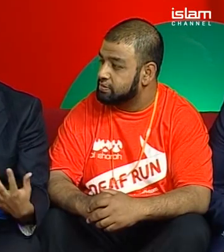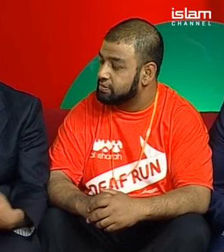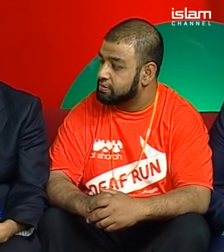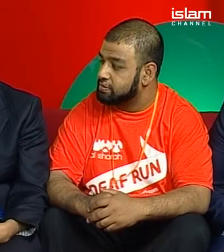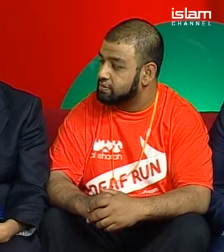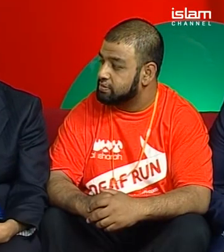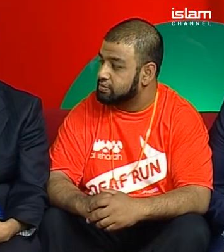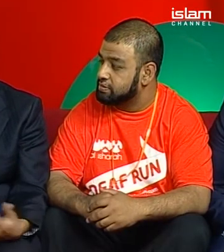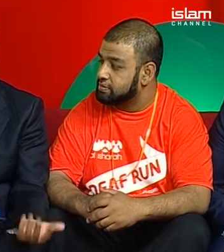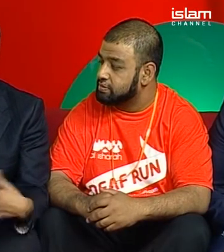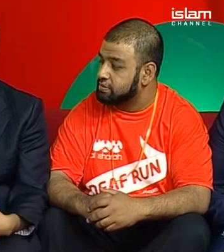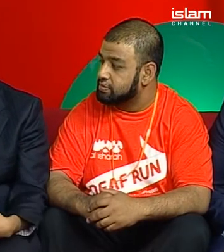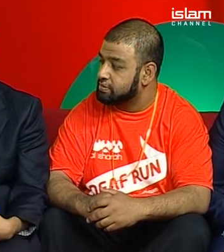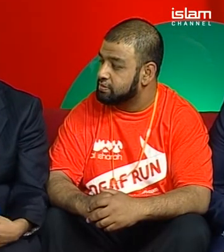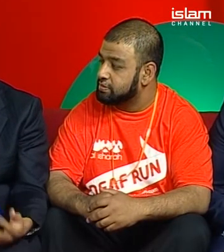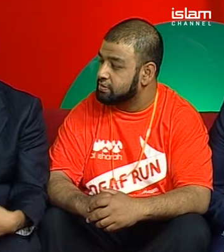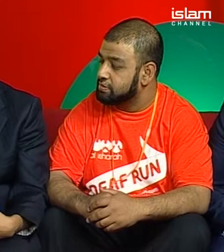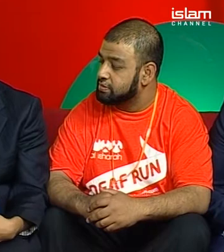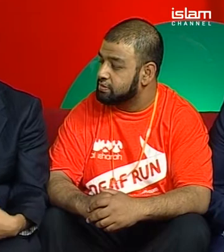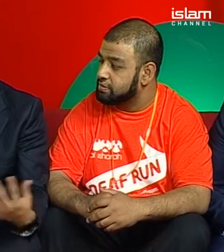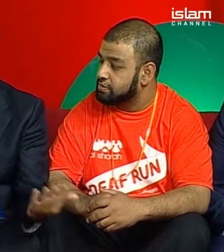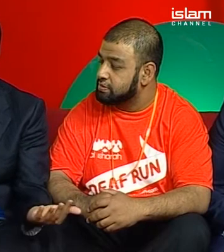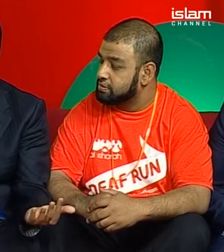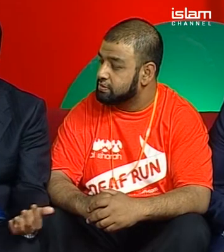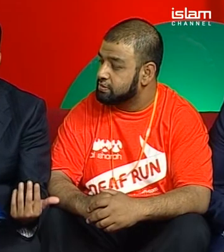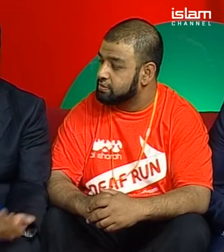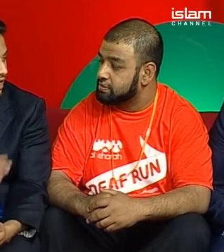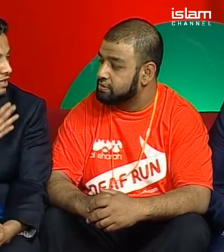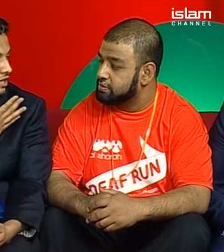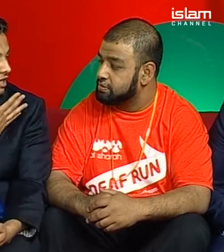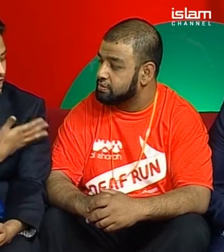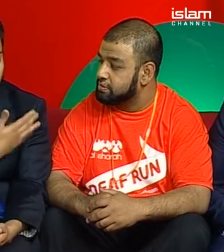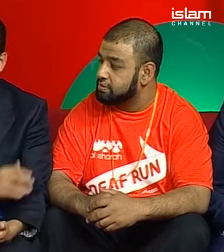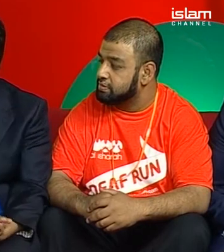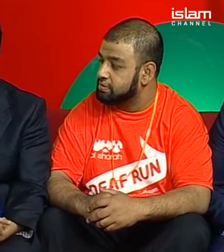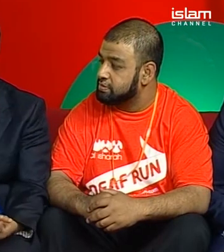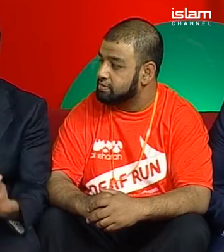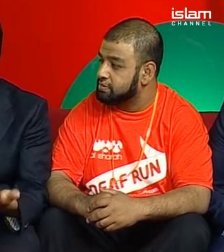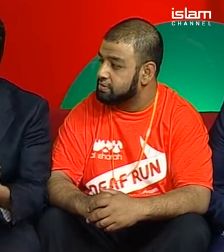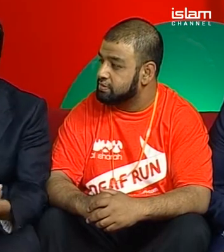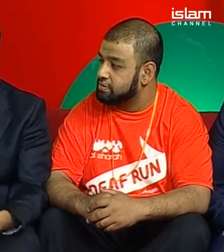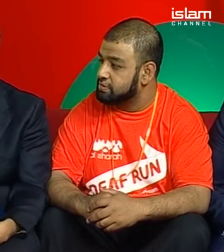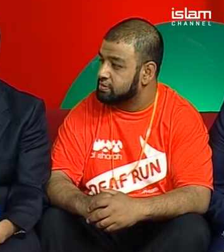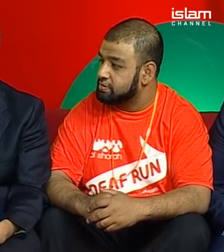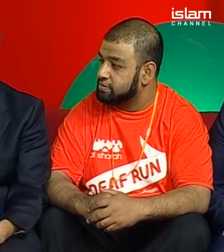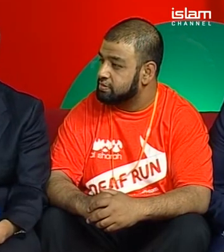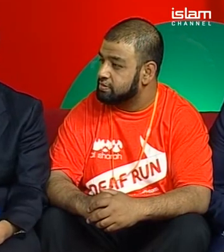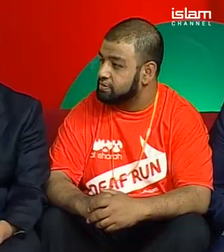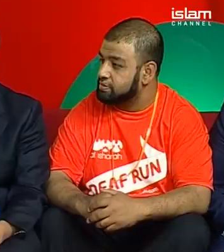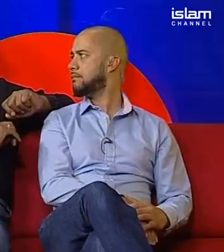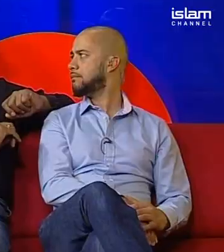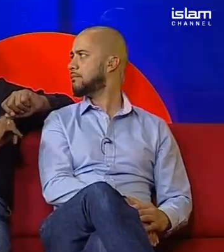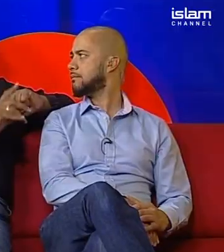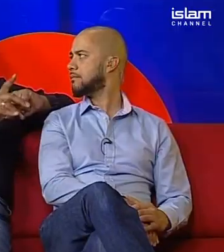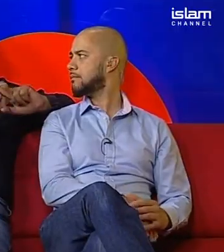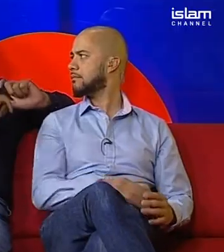Deaf Dinner, and they like the work we're doing. They support us, and we're trying to reach out to them so that deaf Muslim community can find out about all these services. Now on